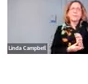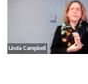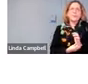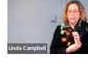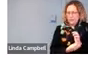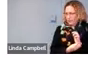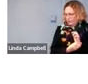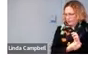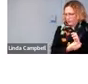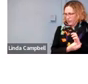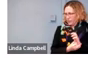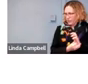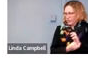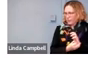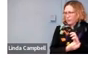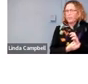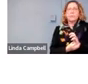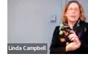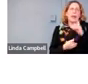different.